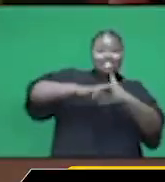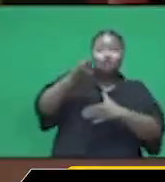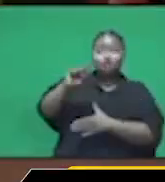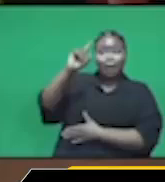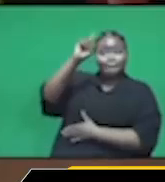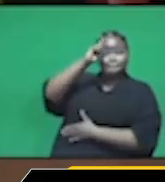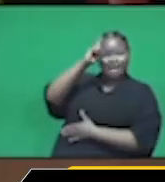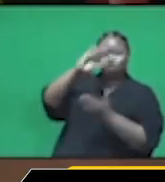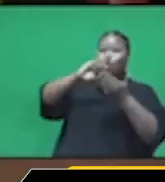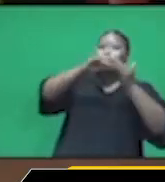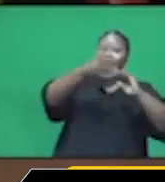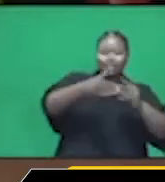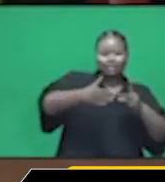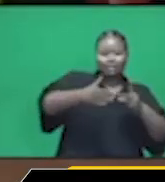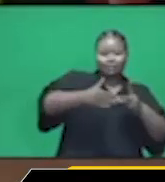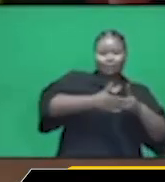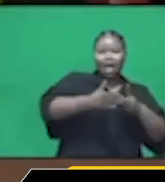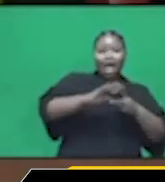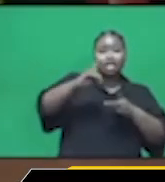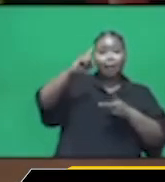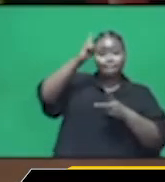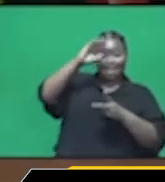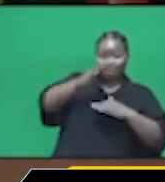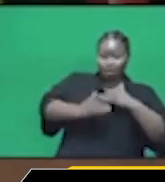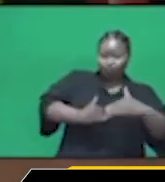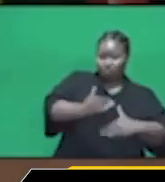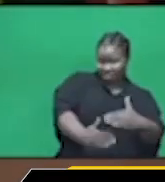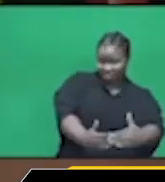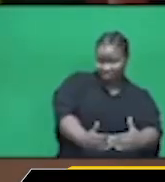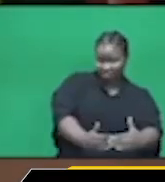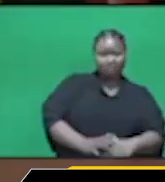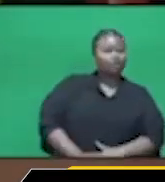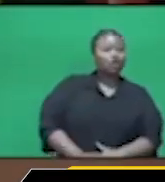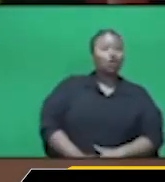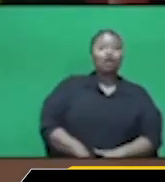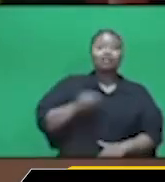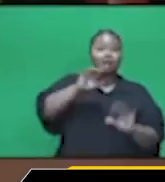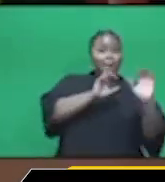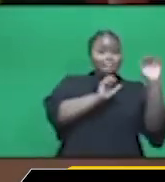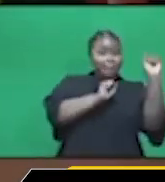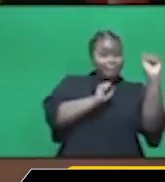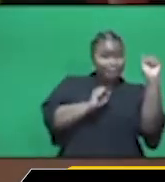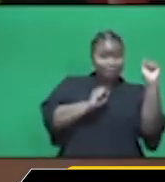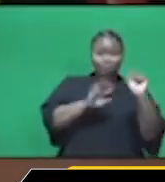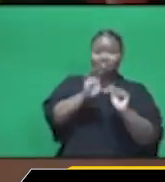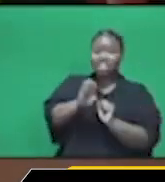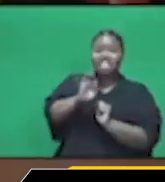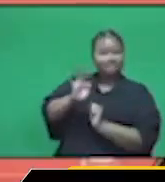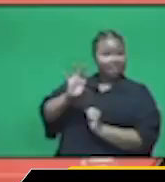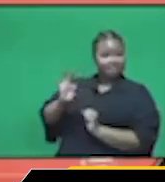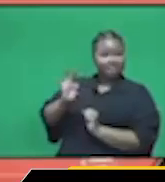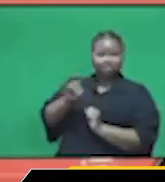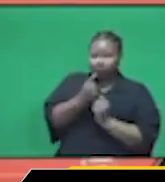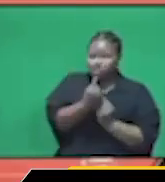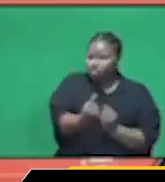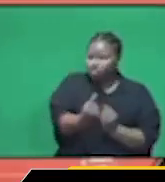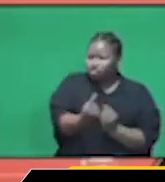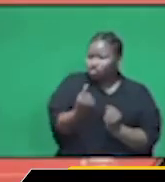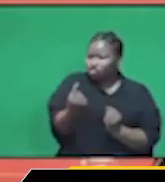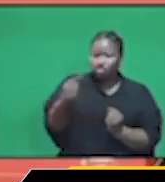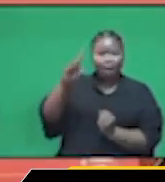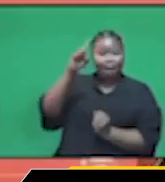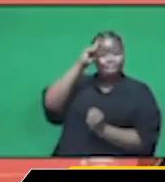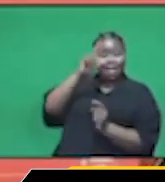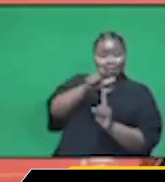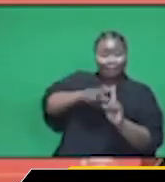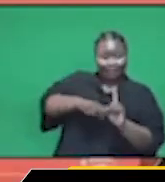and black progress. The message of the EFF resonates with each and every black